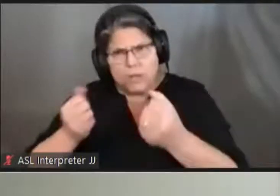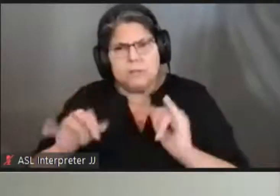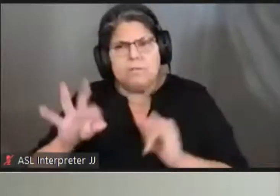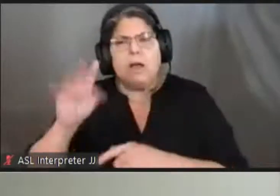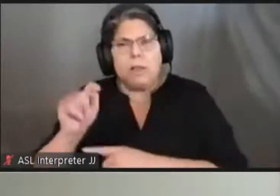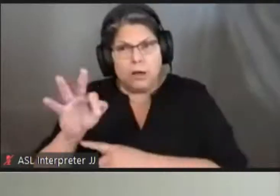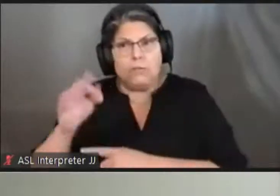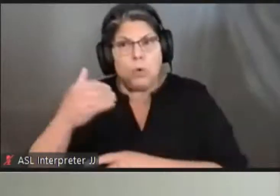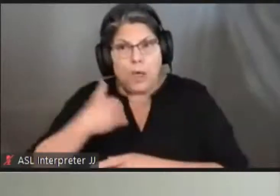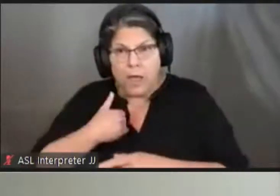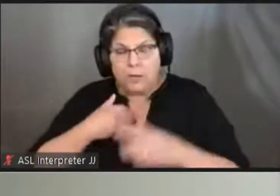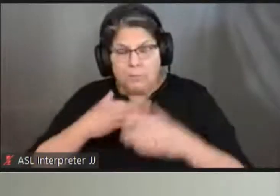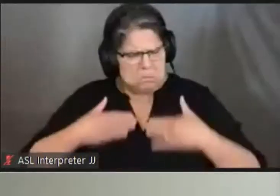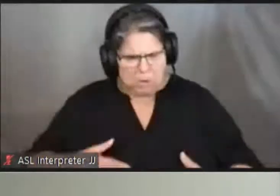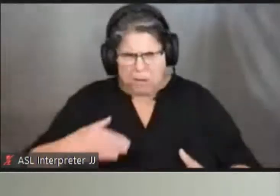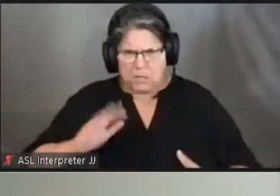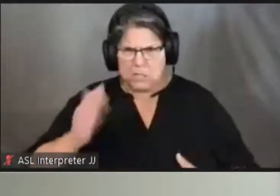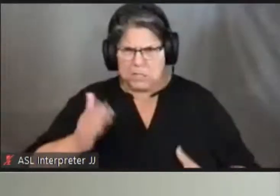precautions.